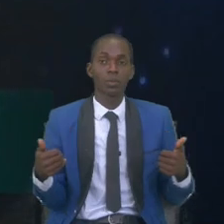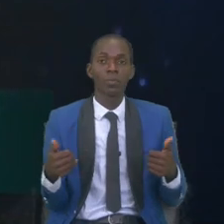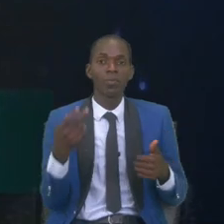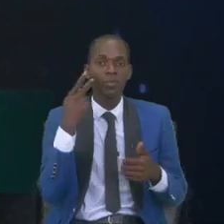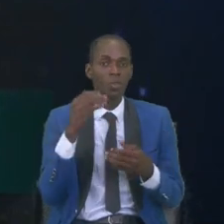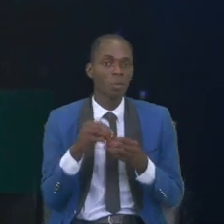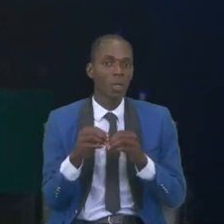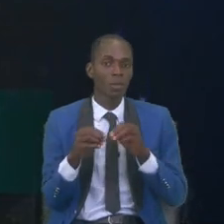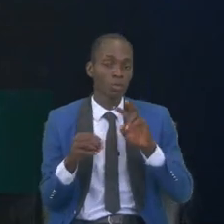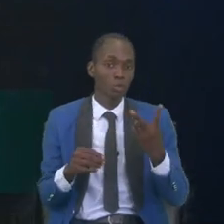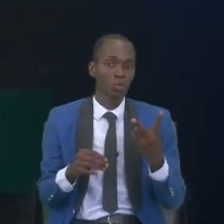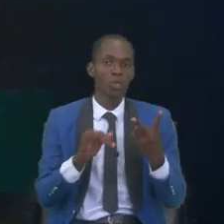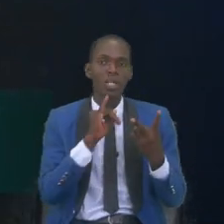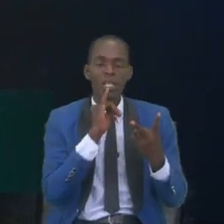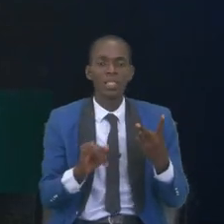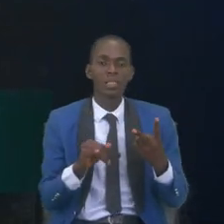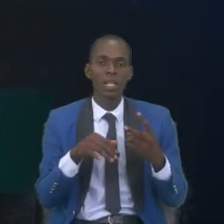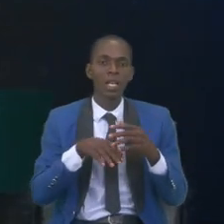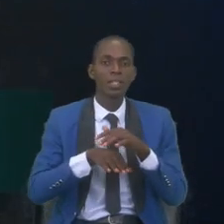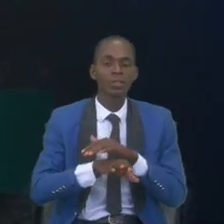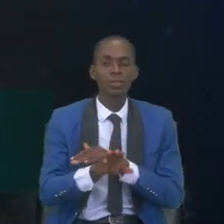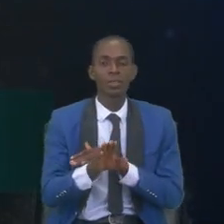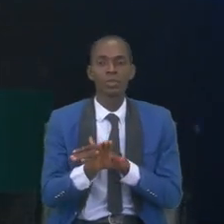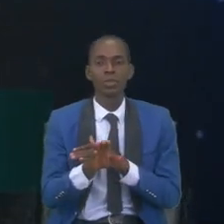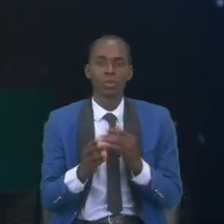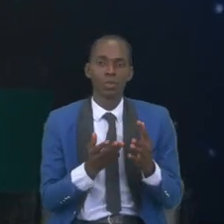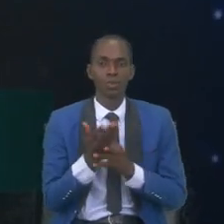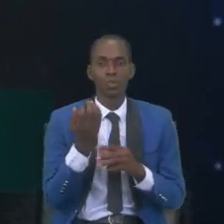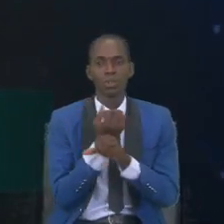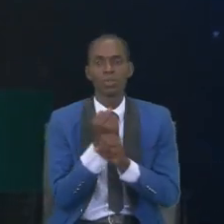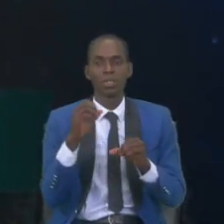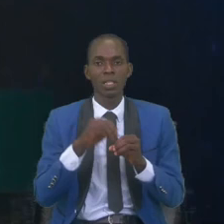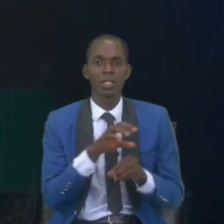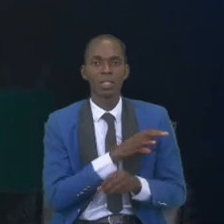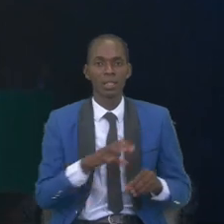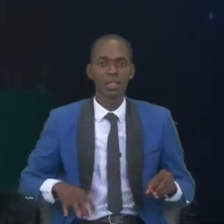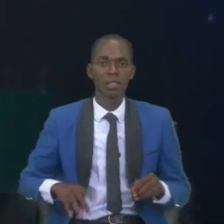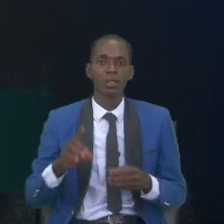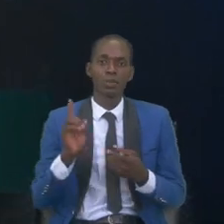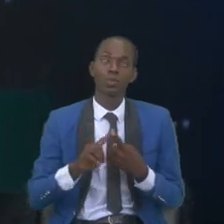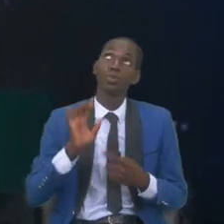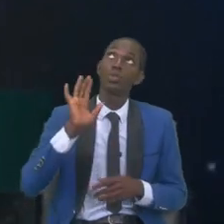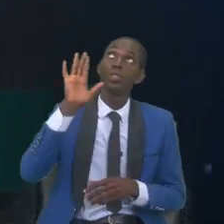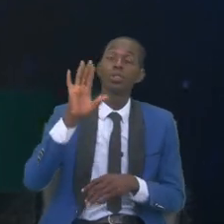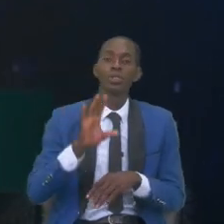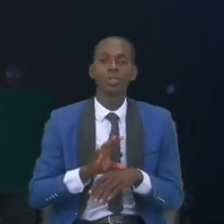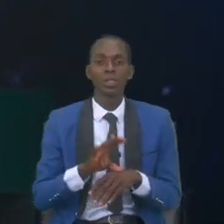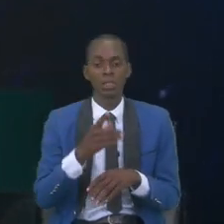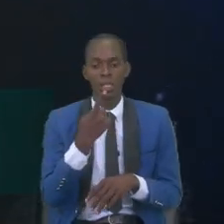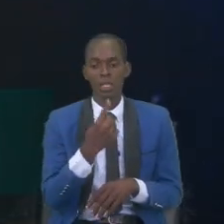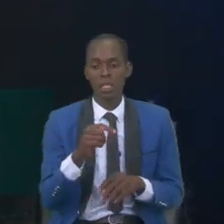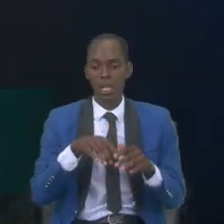entrance, the entrance through salvation in Christ into his church. The entrance